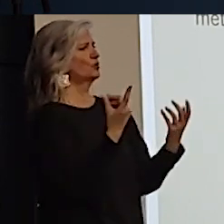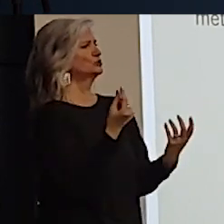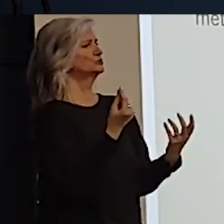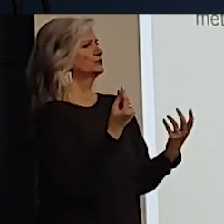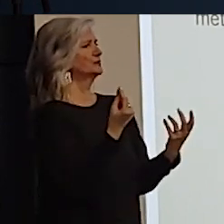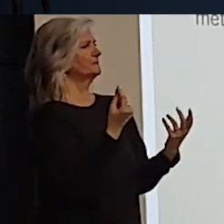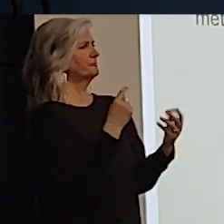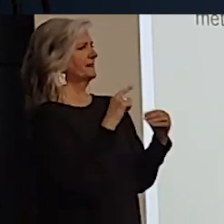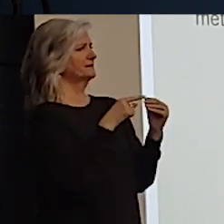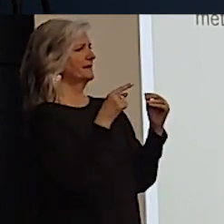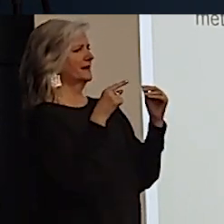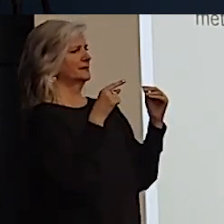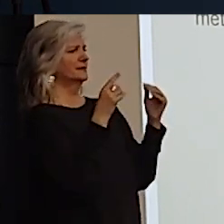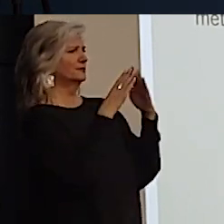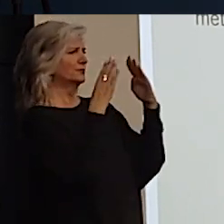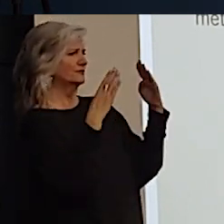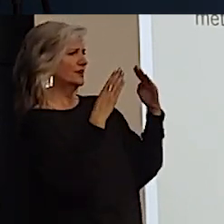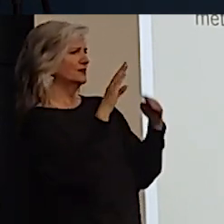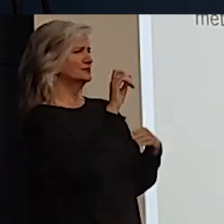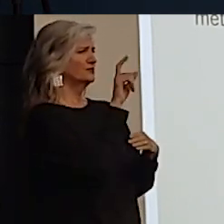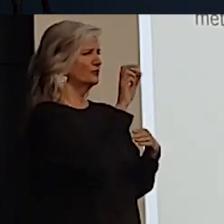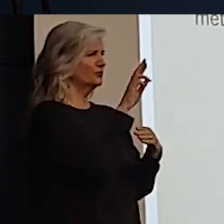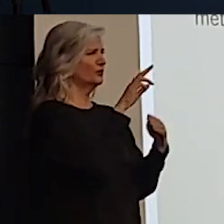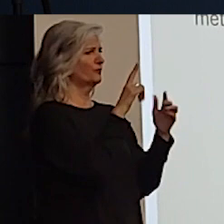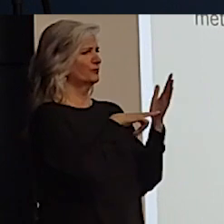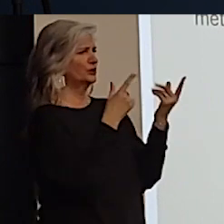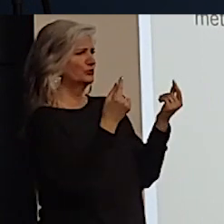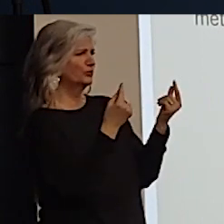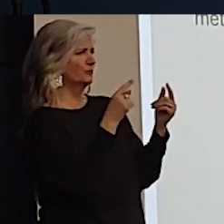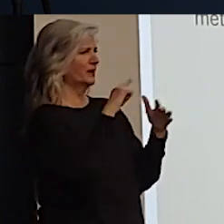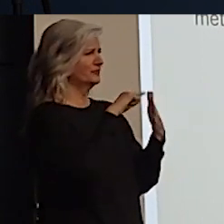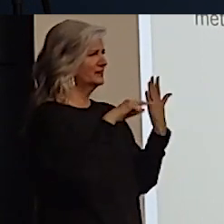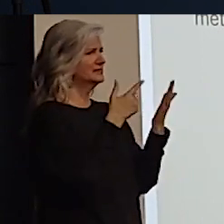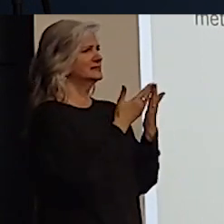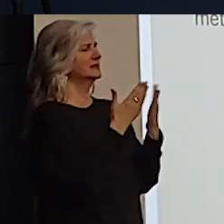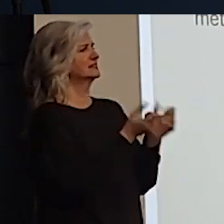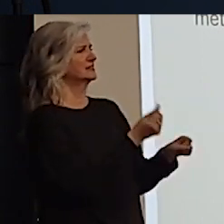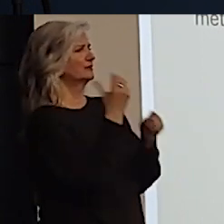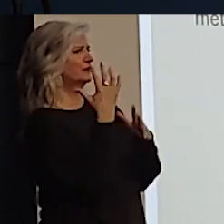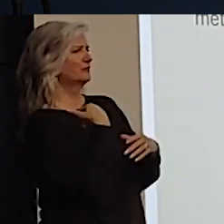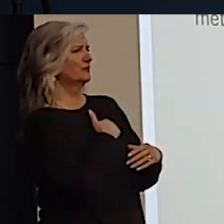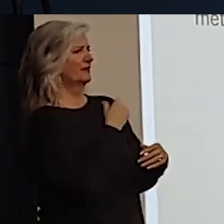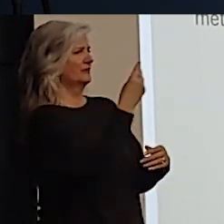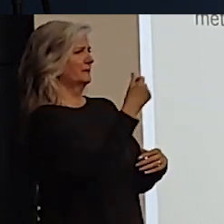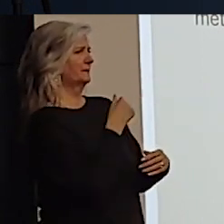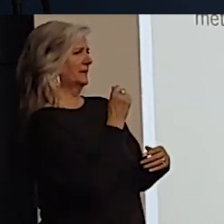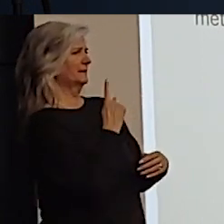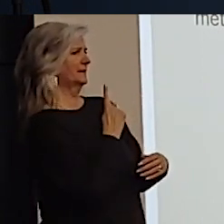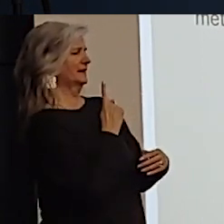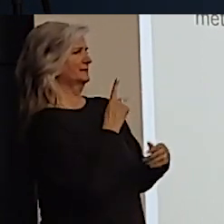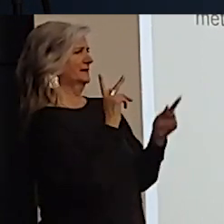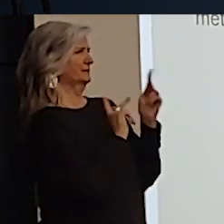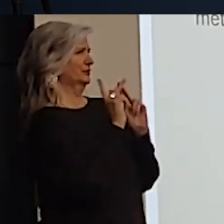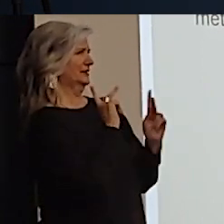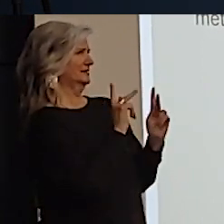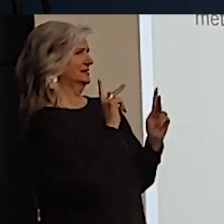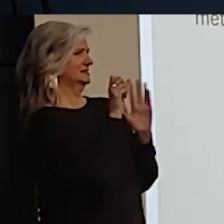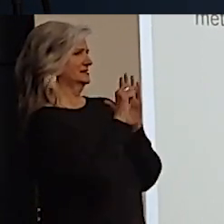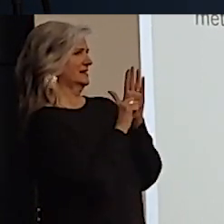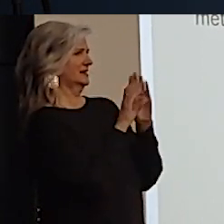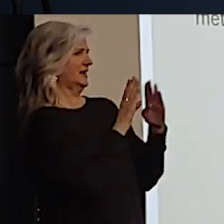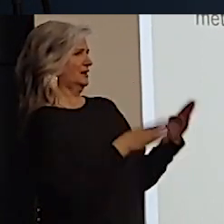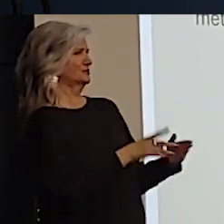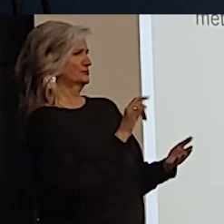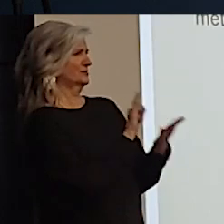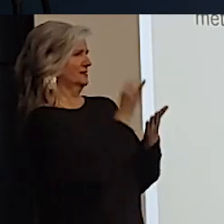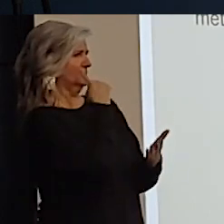are we going to do about rooftop solar? I know. We'll just get rid of it. We'll have our paid bag handlers at the State House do that for us, and